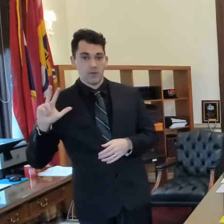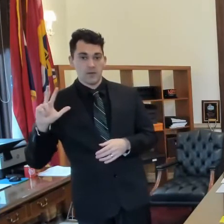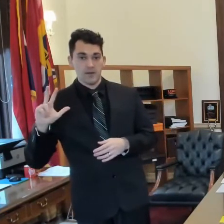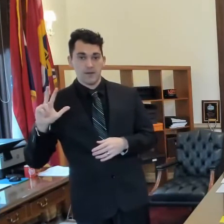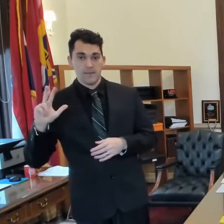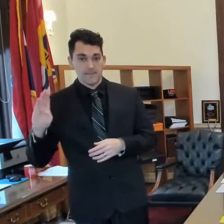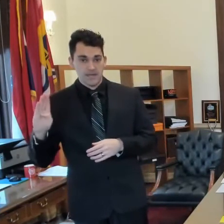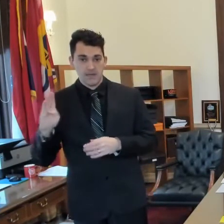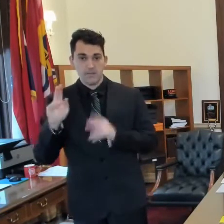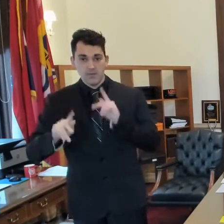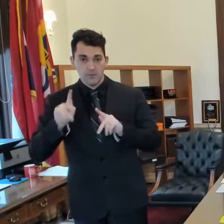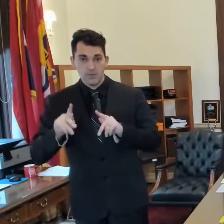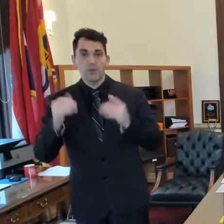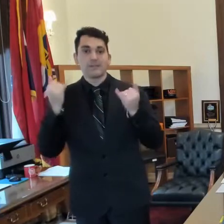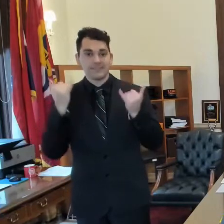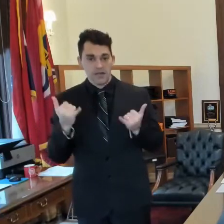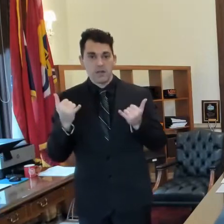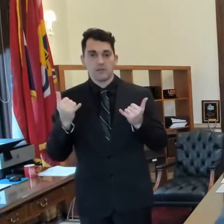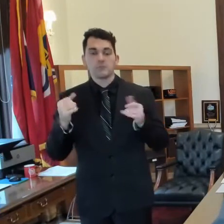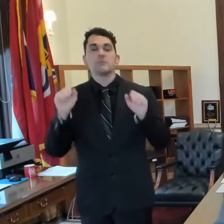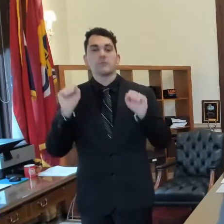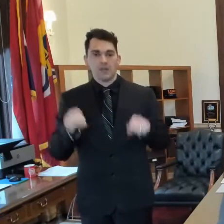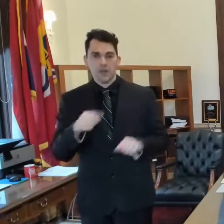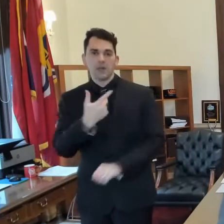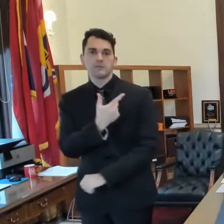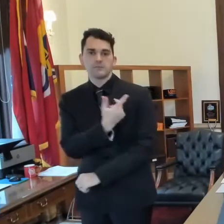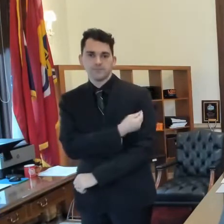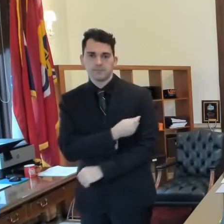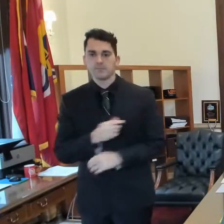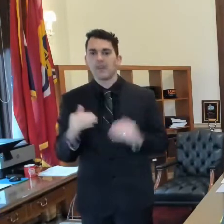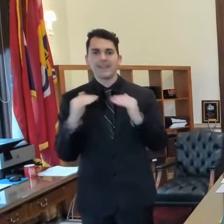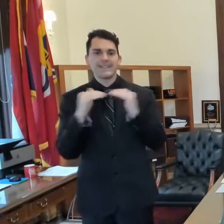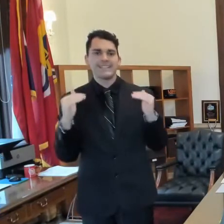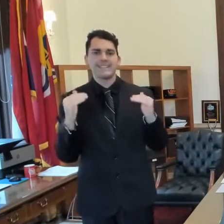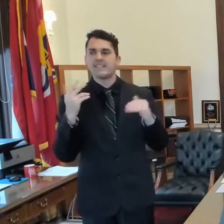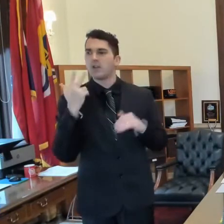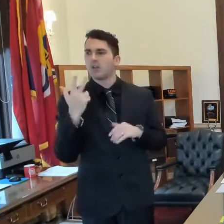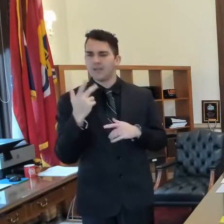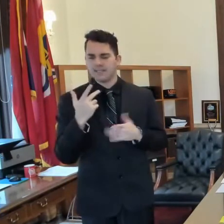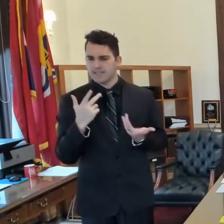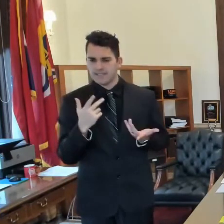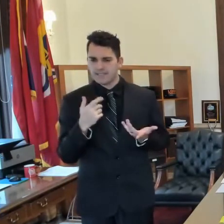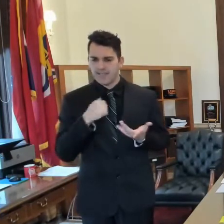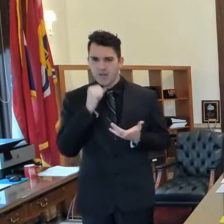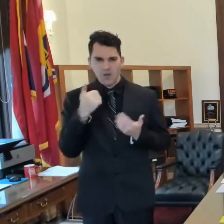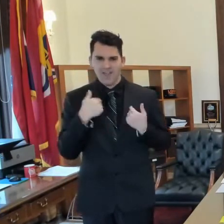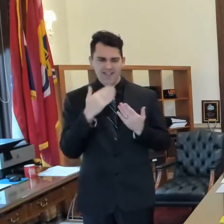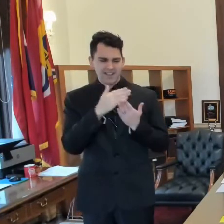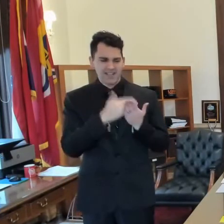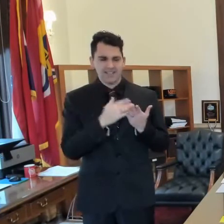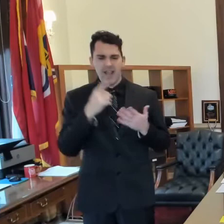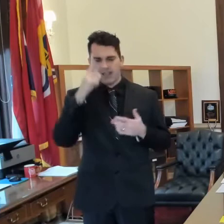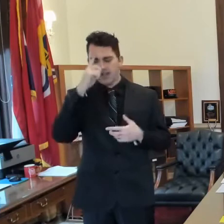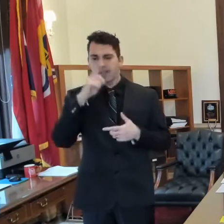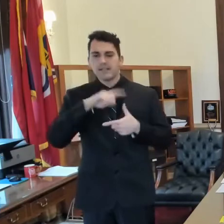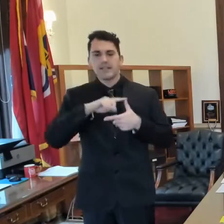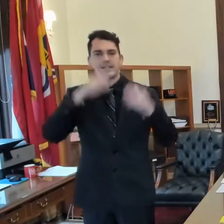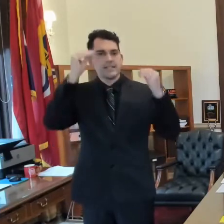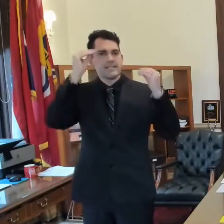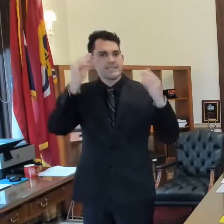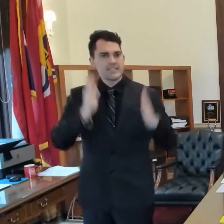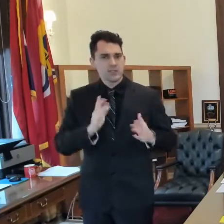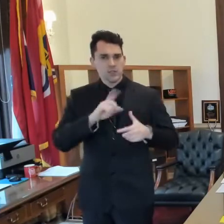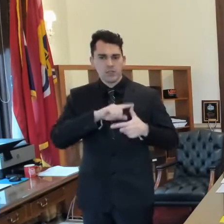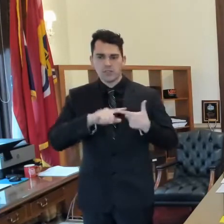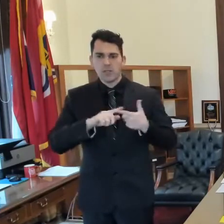now able to be vaccinated. And the Tier 3, I don't have the list in front of me, but it's teachers, it's child